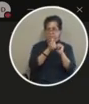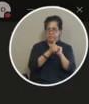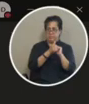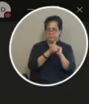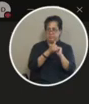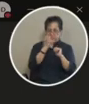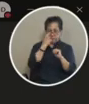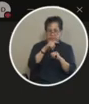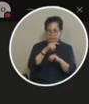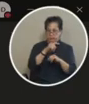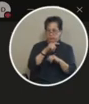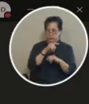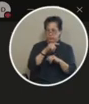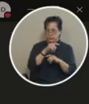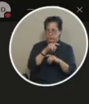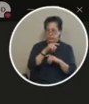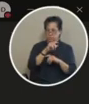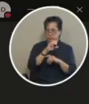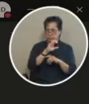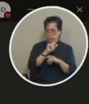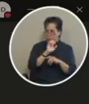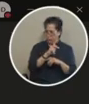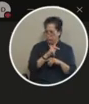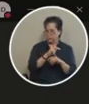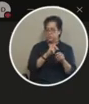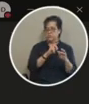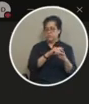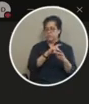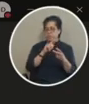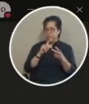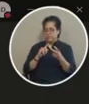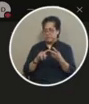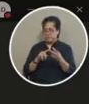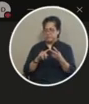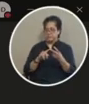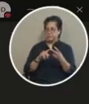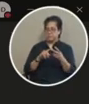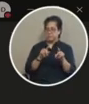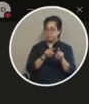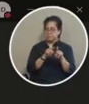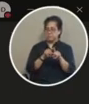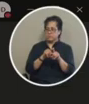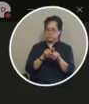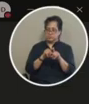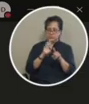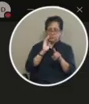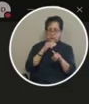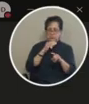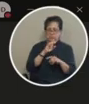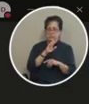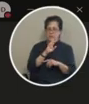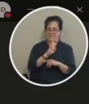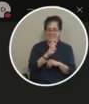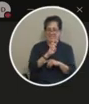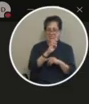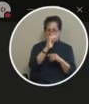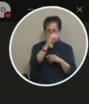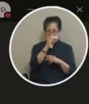Mrs. Prine, and then I'll be seeking a second on this motion. It's going to be under the 6th